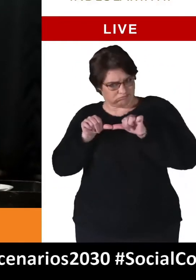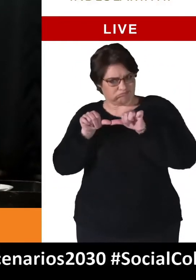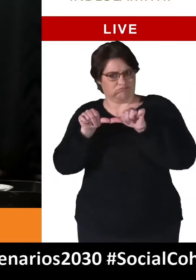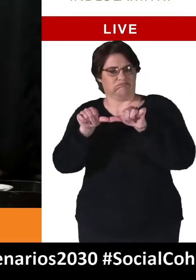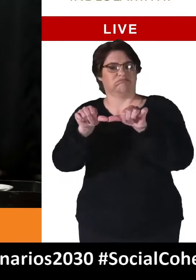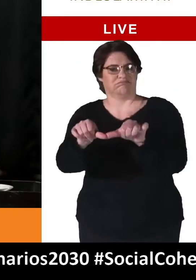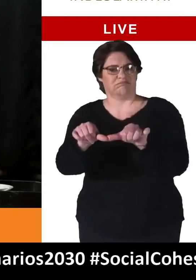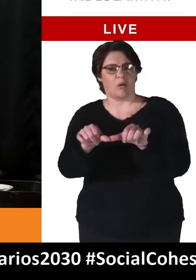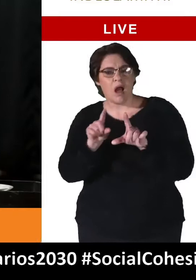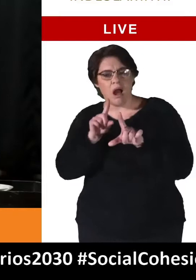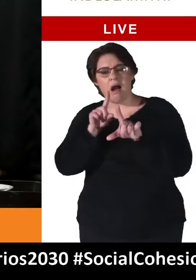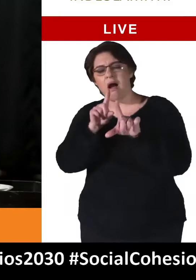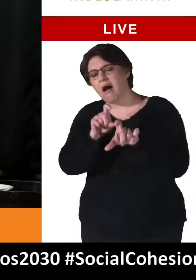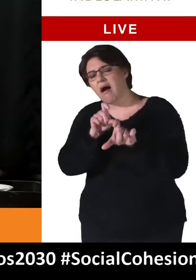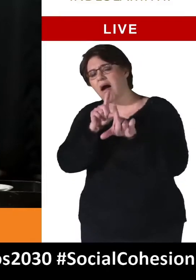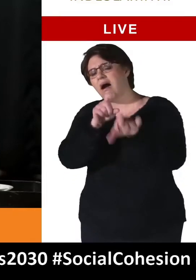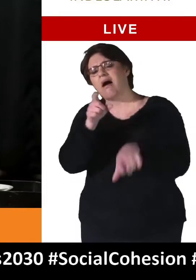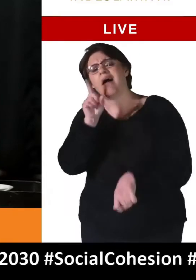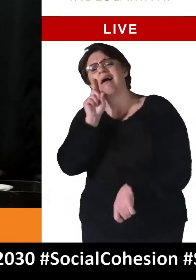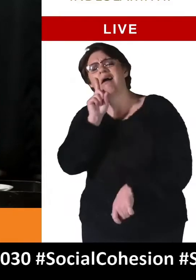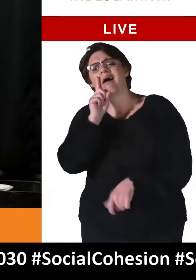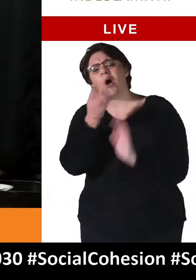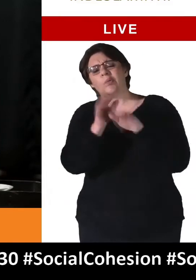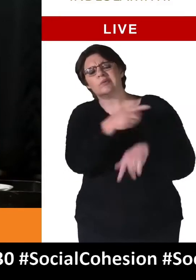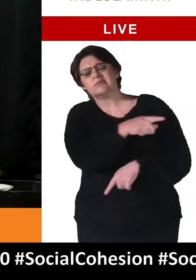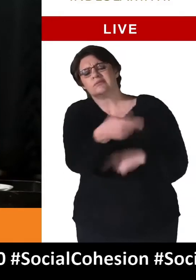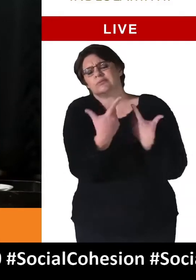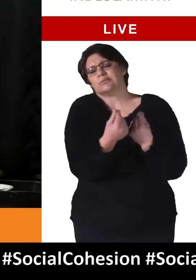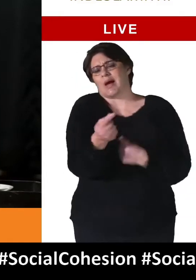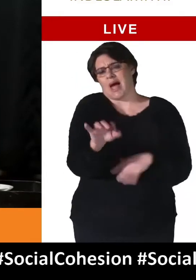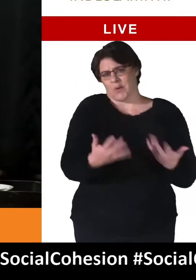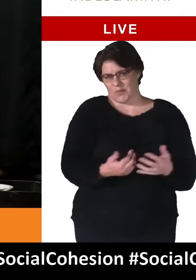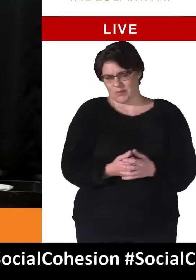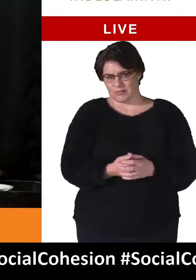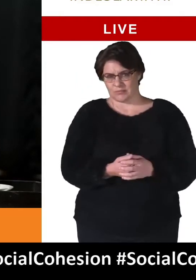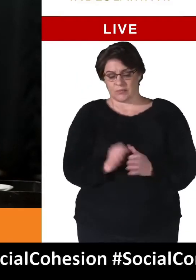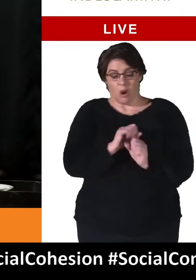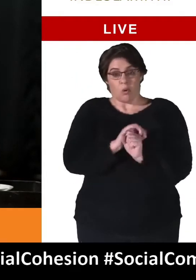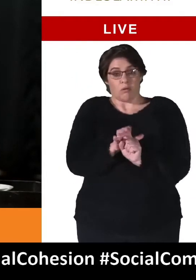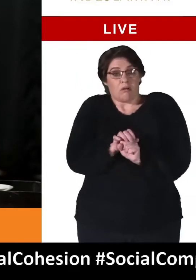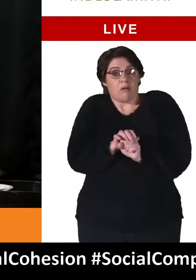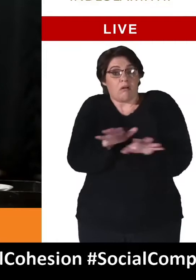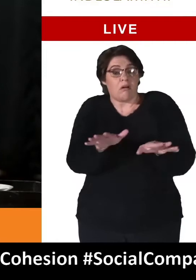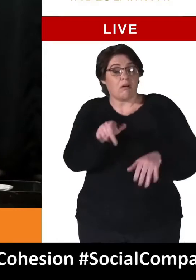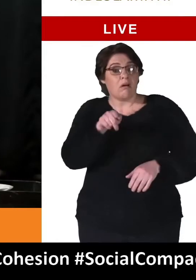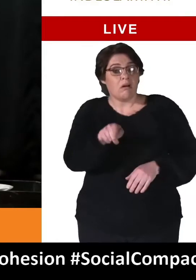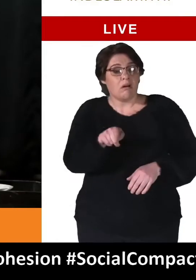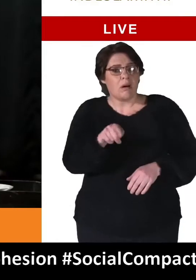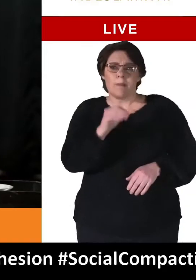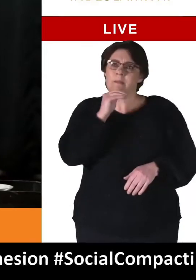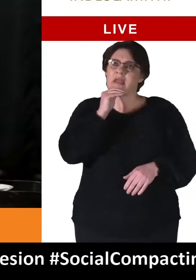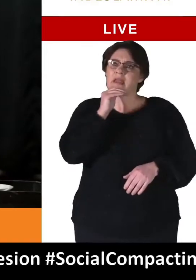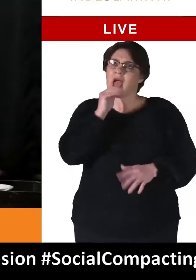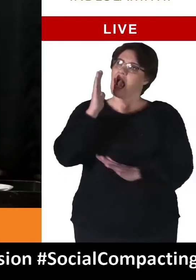it by tracking the trends. It is not COVID-19 that makes